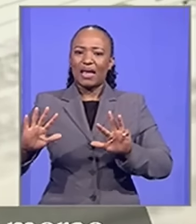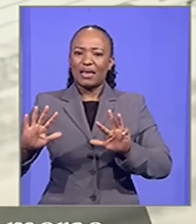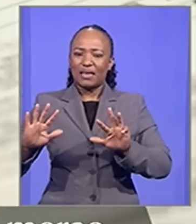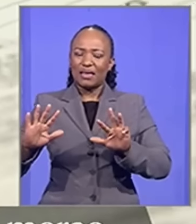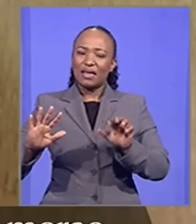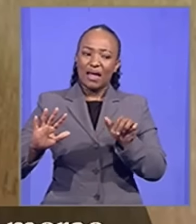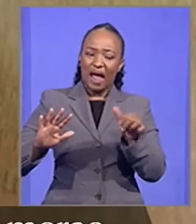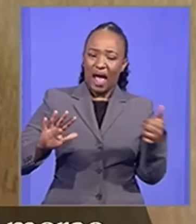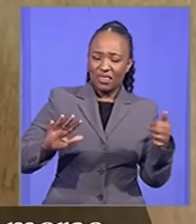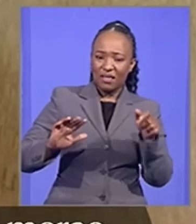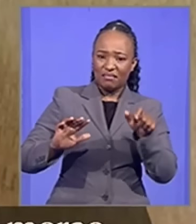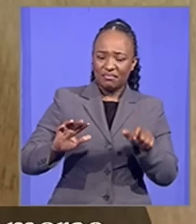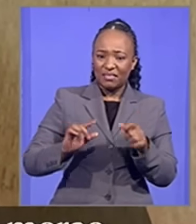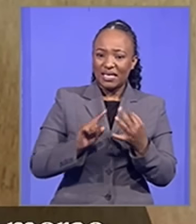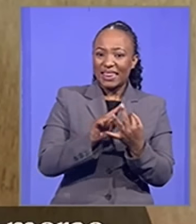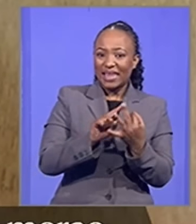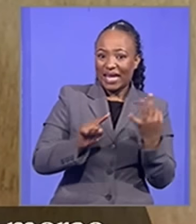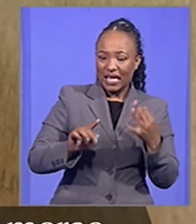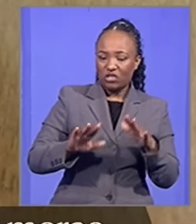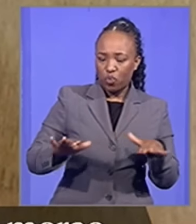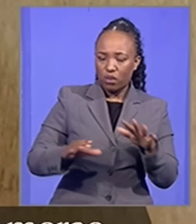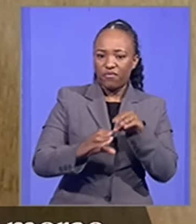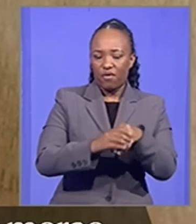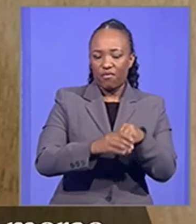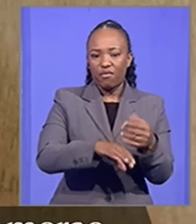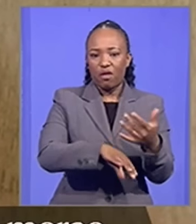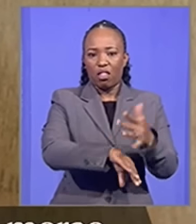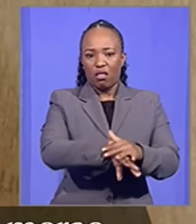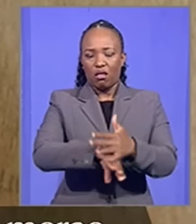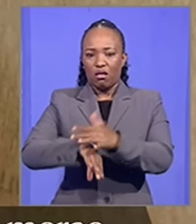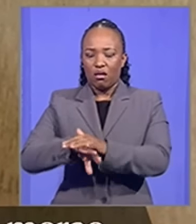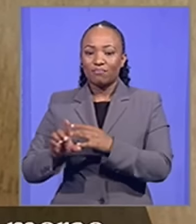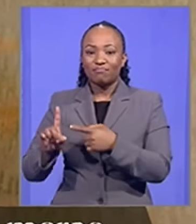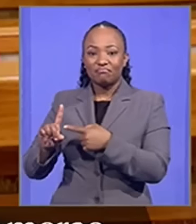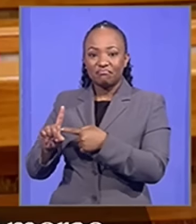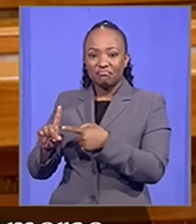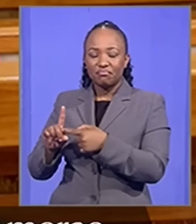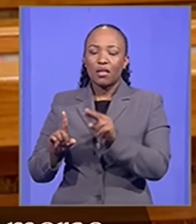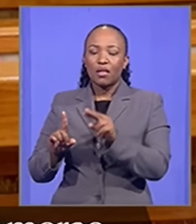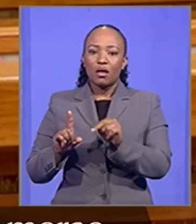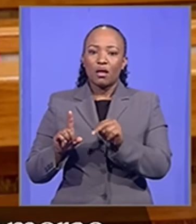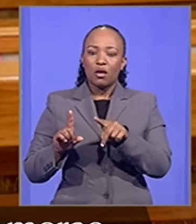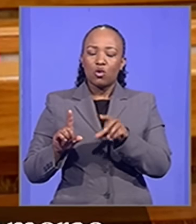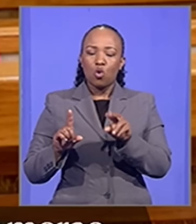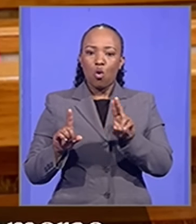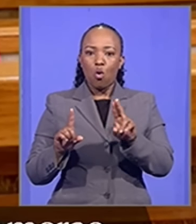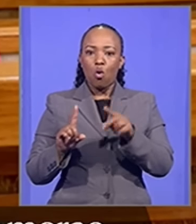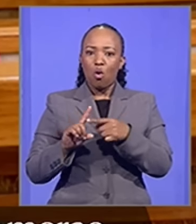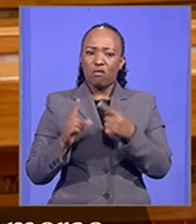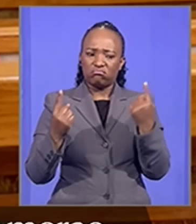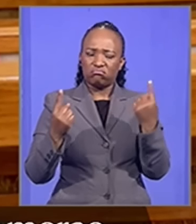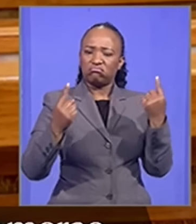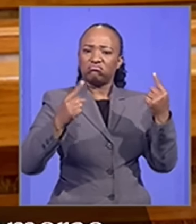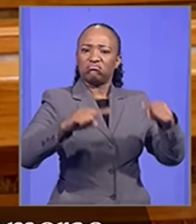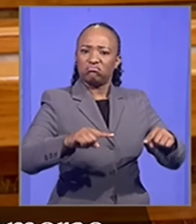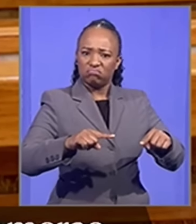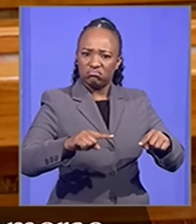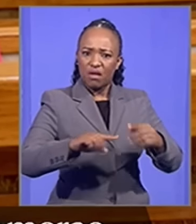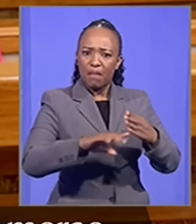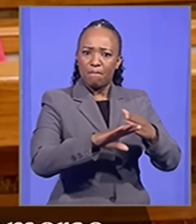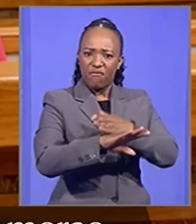ya bobedi ya kwa stationeng sa kwa Thoya Ndou o supile fa molatofadiwa Ndou a ile a goroga kwa stationeng bosigo gare pele